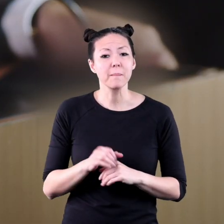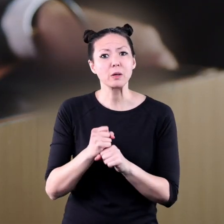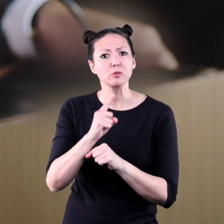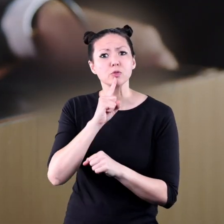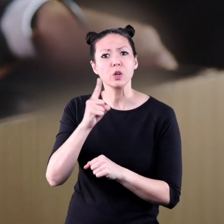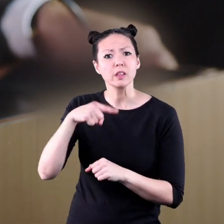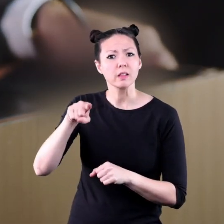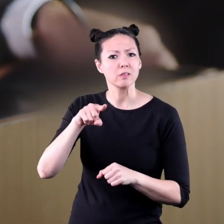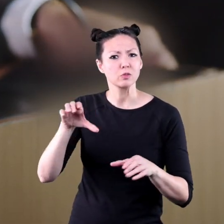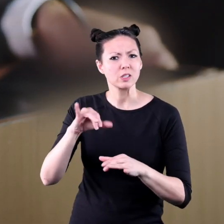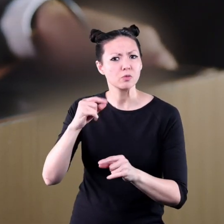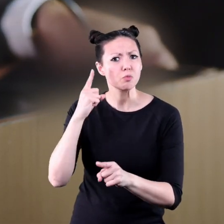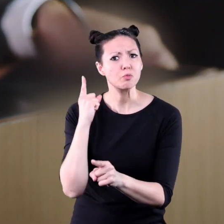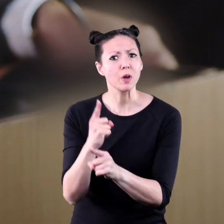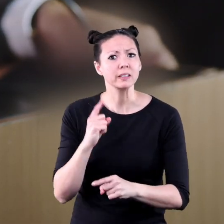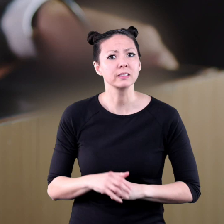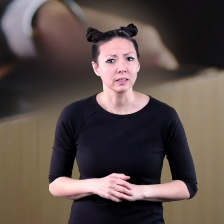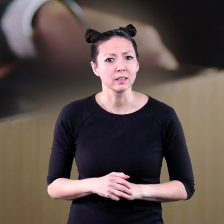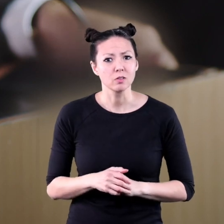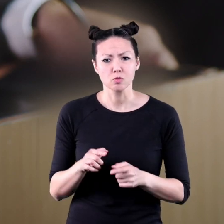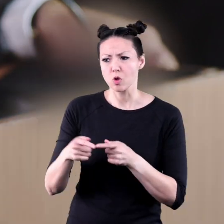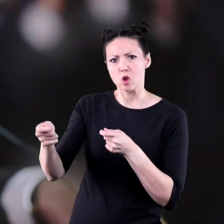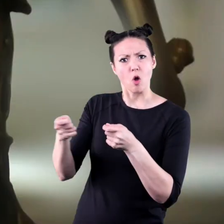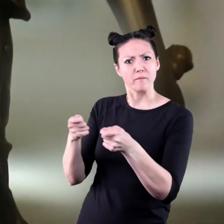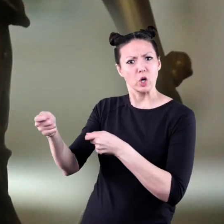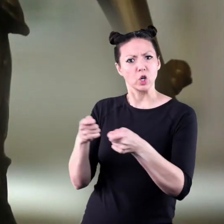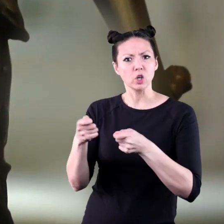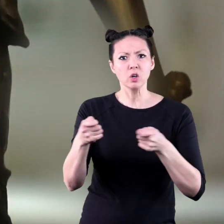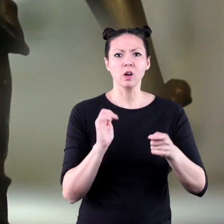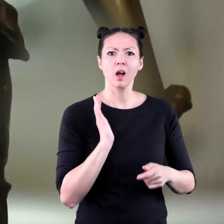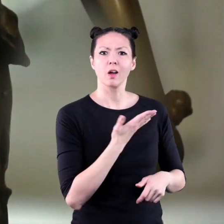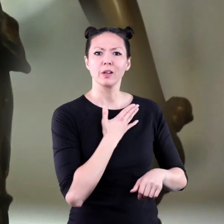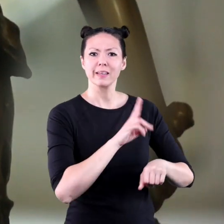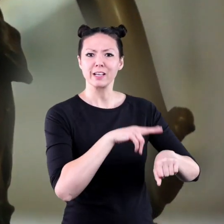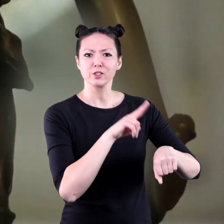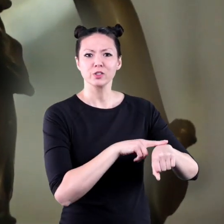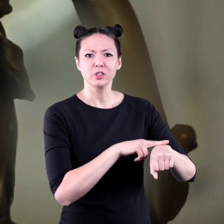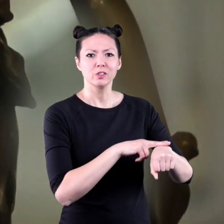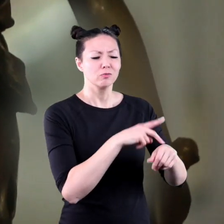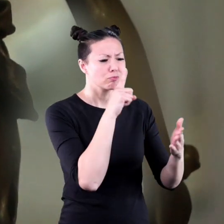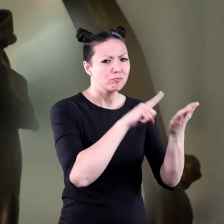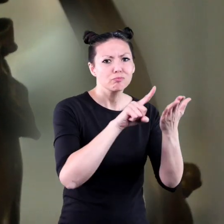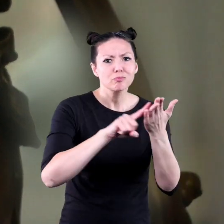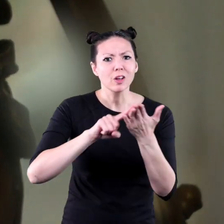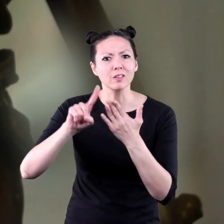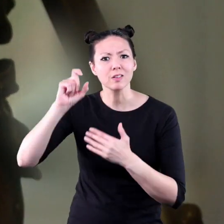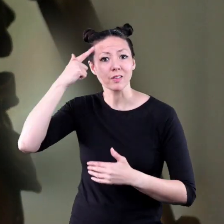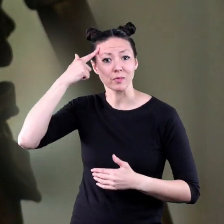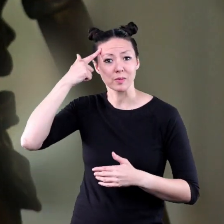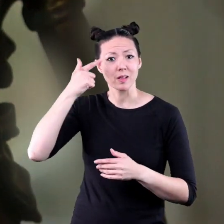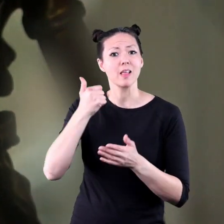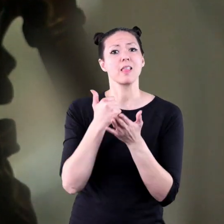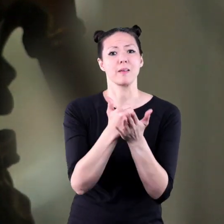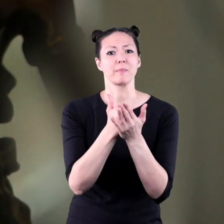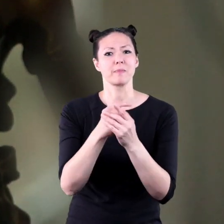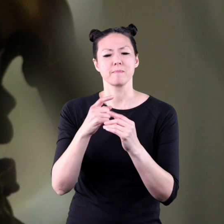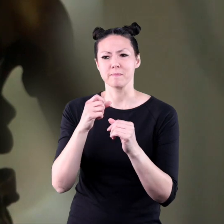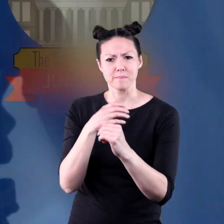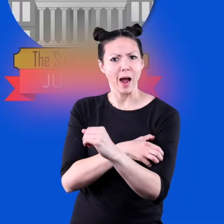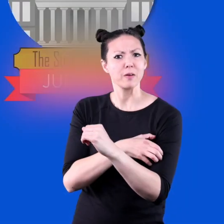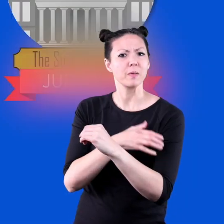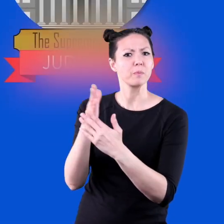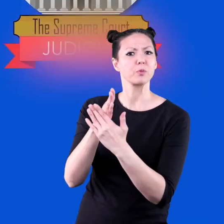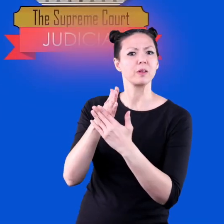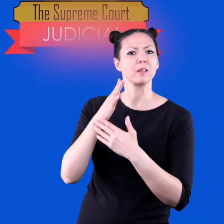doing the right things to govern our nation. Checking on the government helps keep power between the 3 branches balanced.